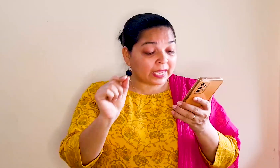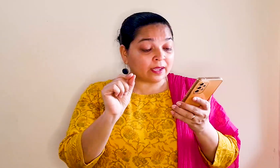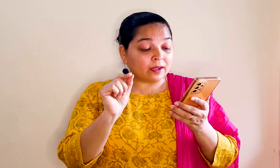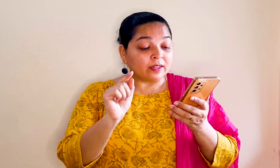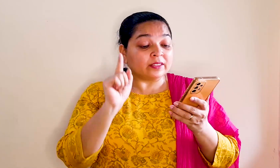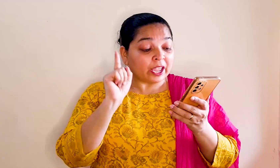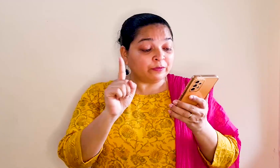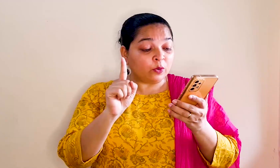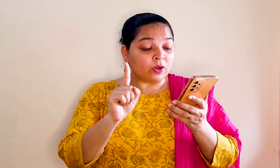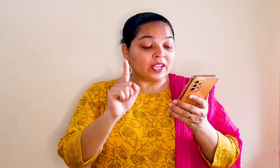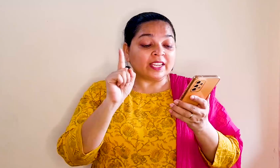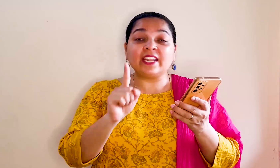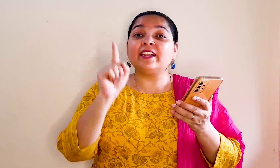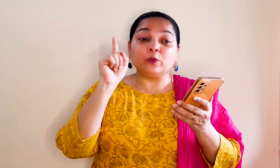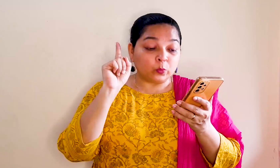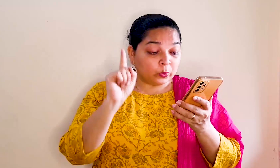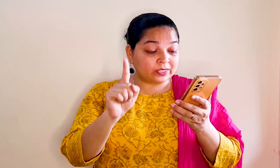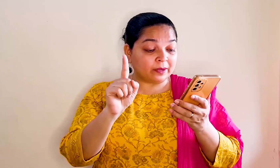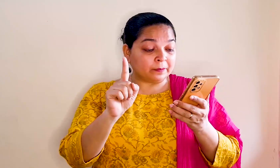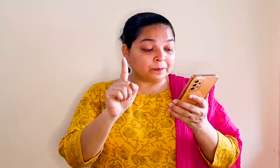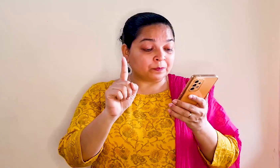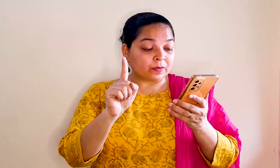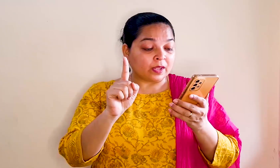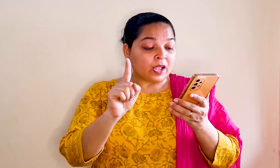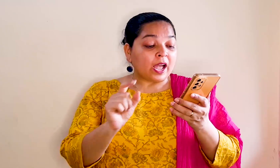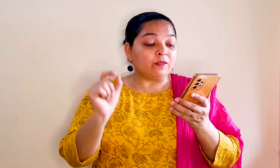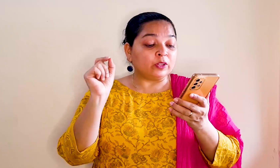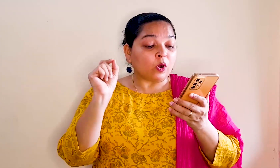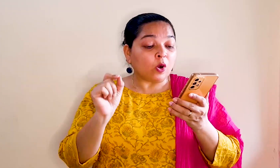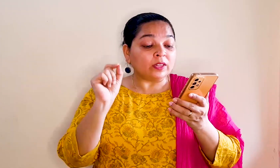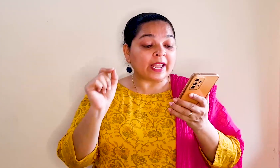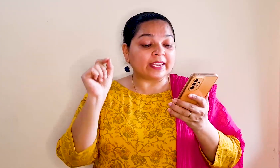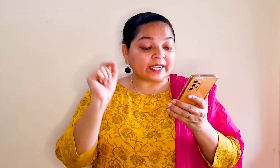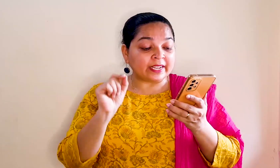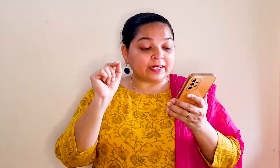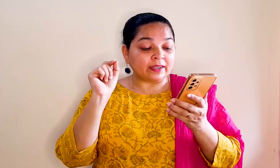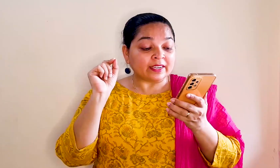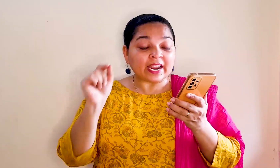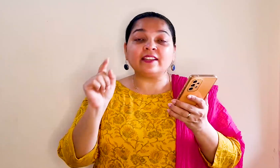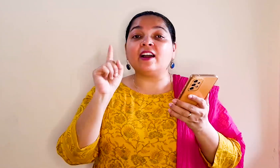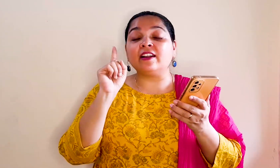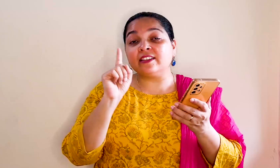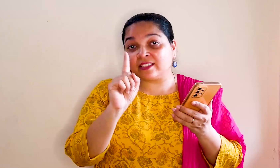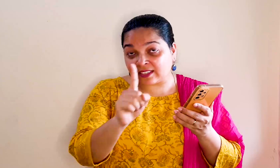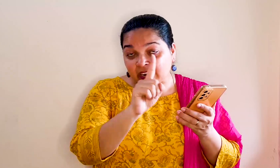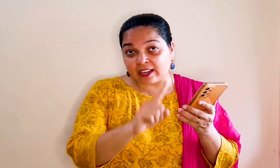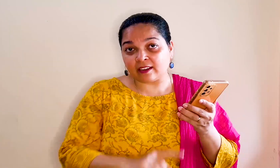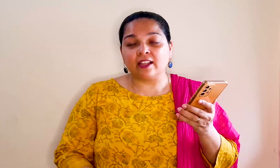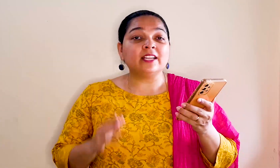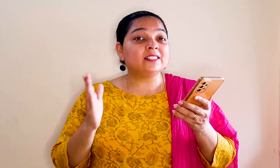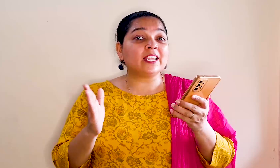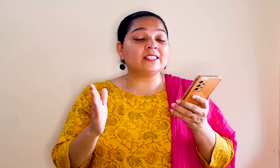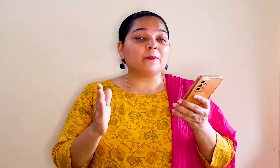principal thing. Therefore, get wisdom. And with all thy getting, get